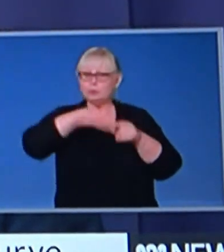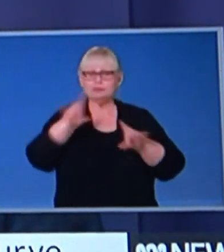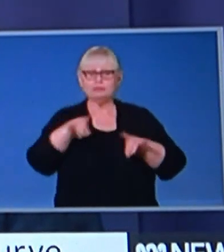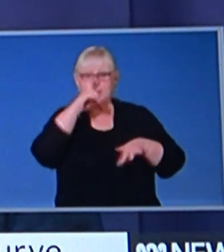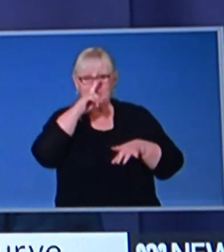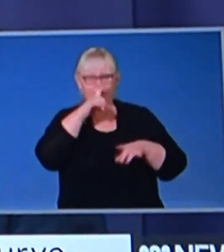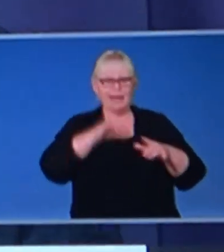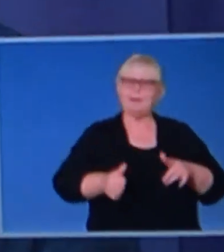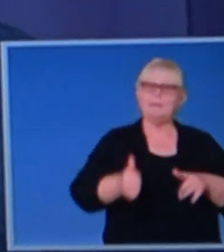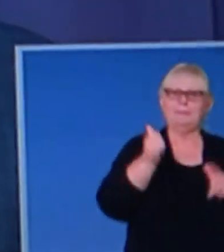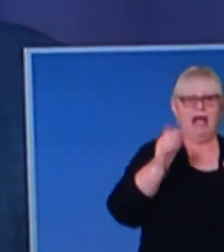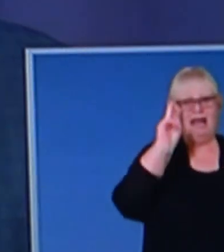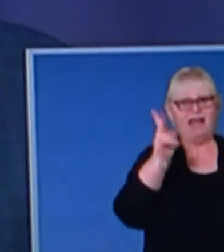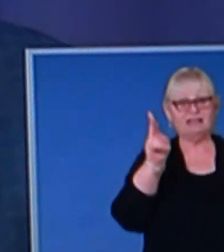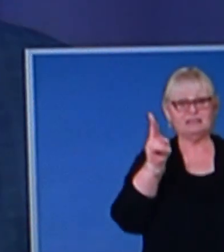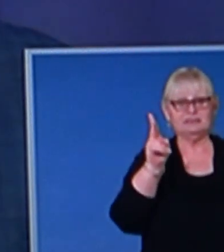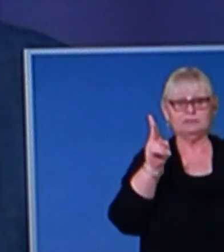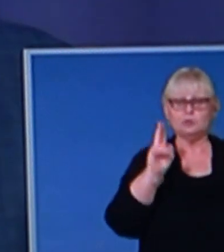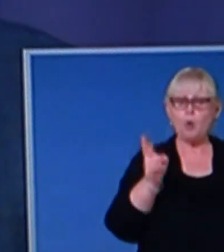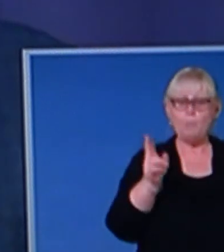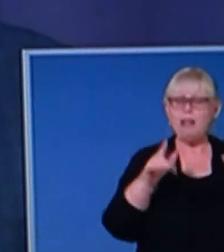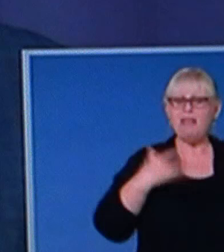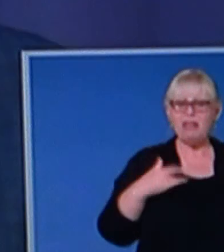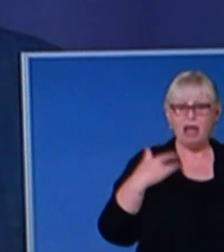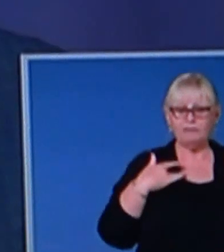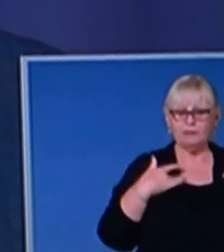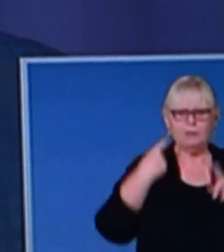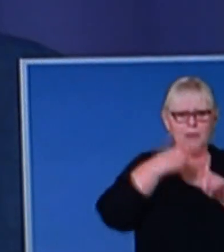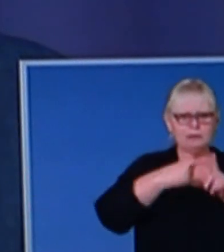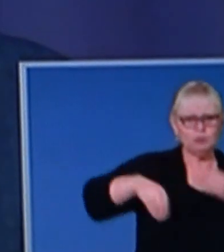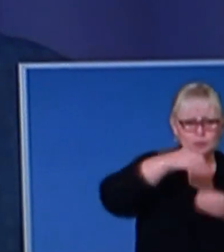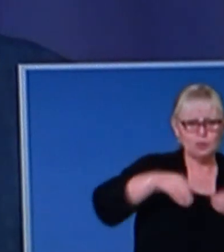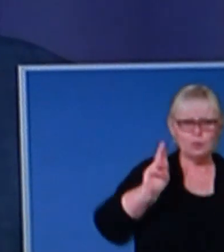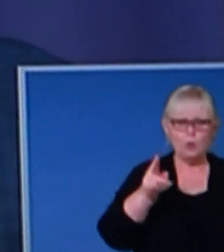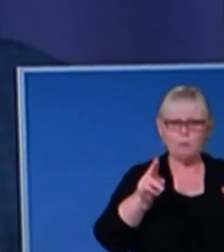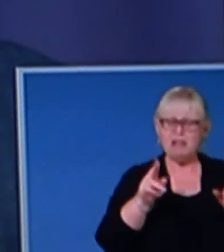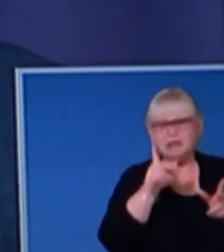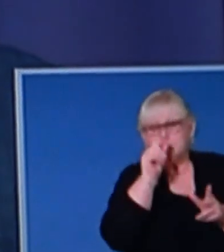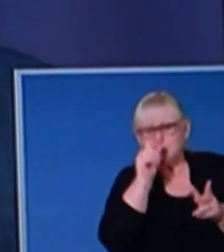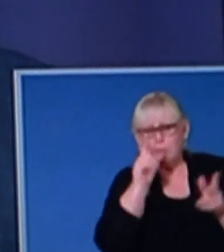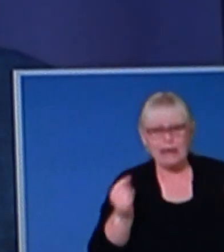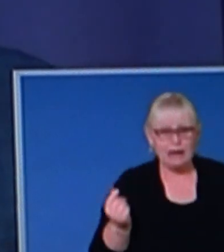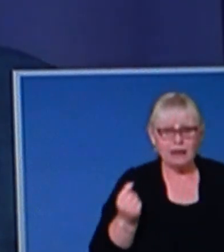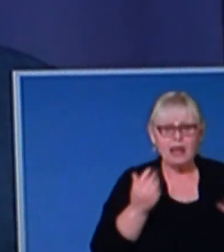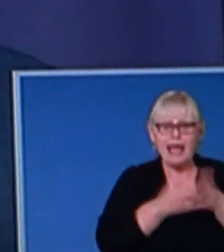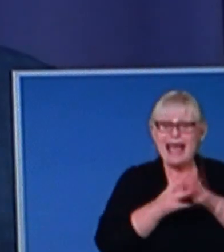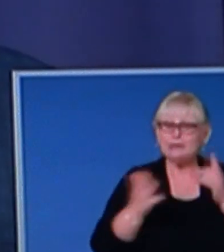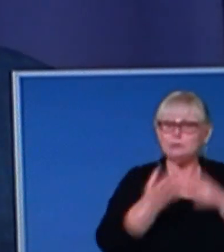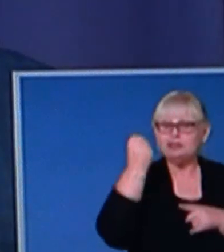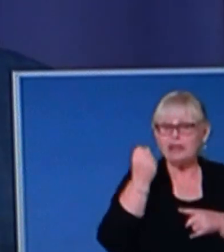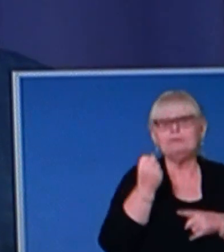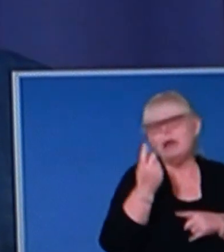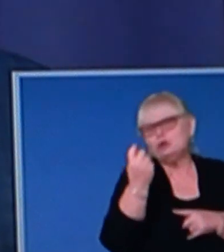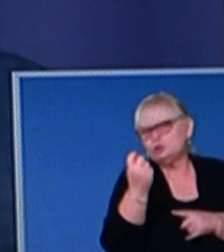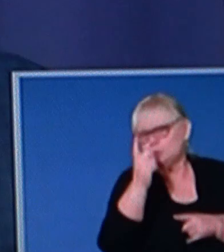to go back to as normal a life and an economy as possible, and to be able to achieve that as soon as we